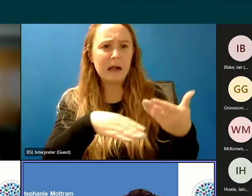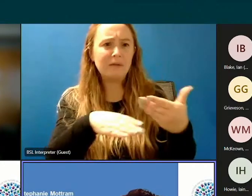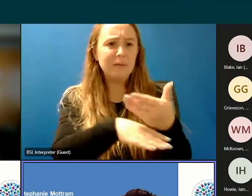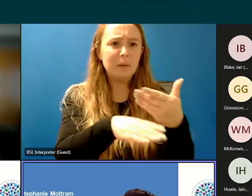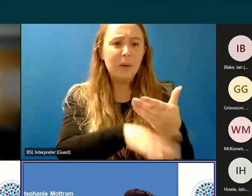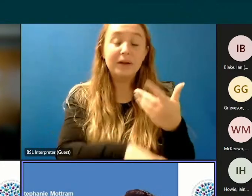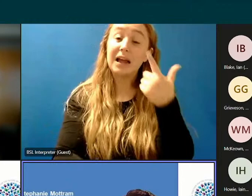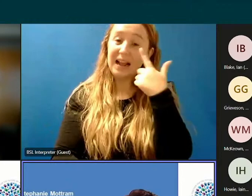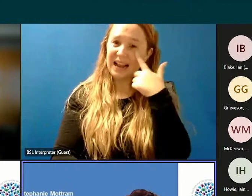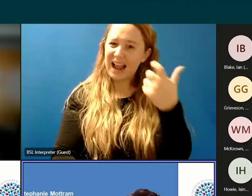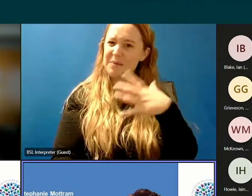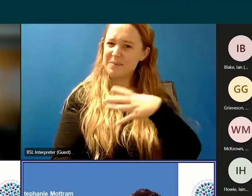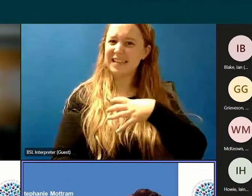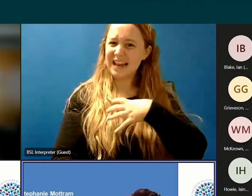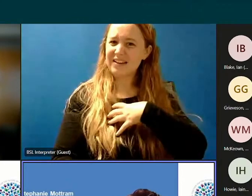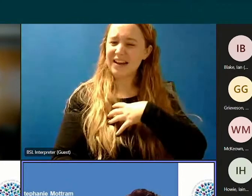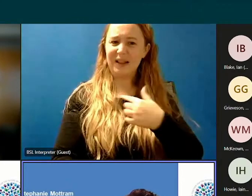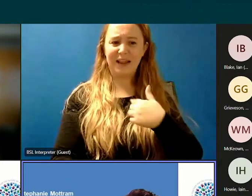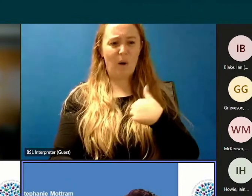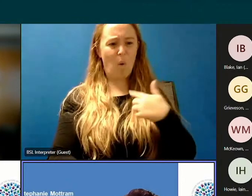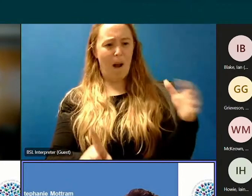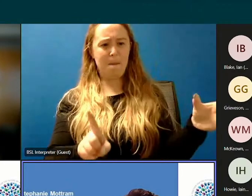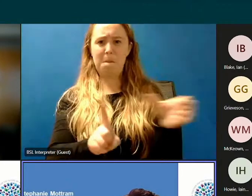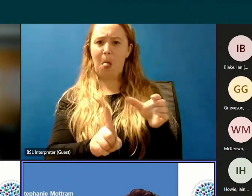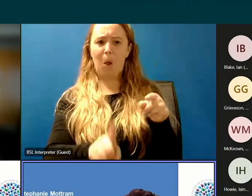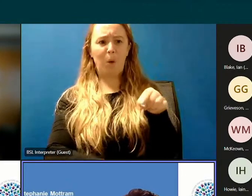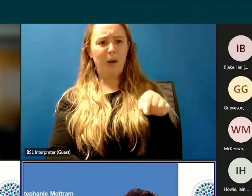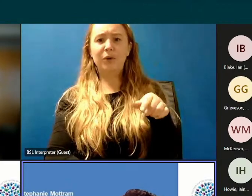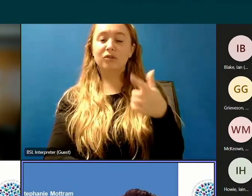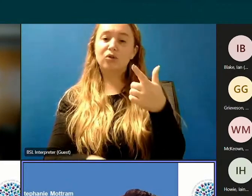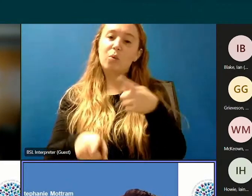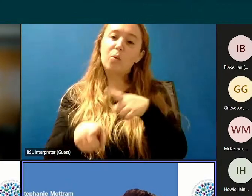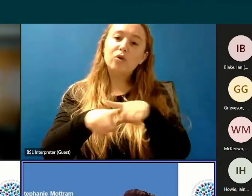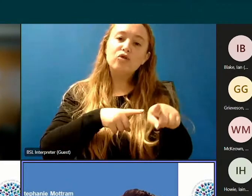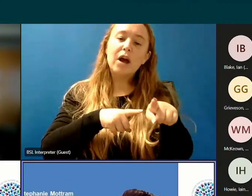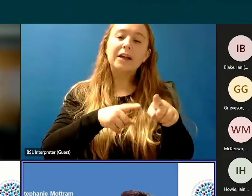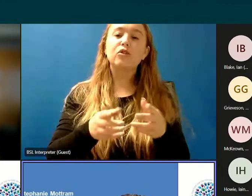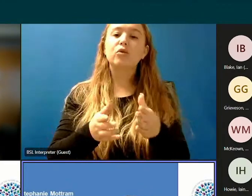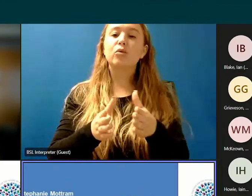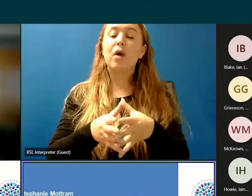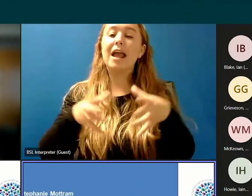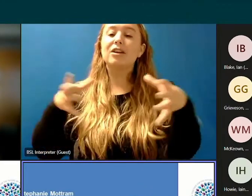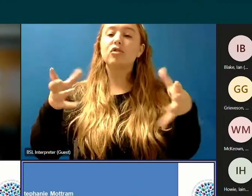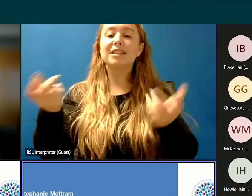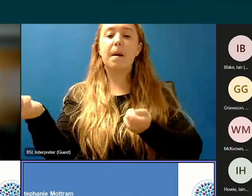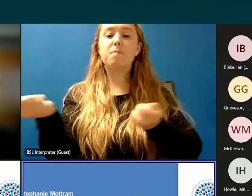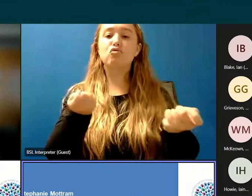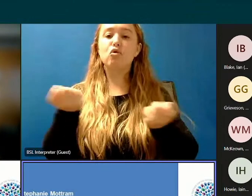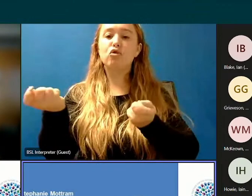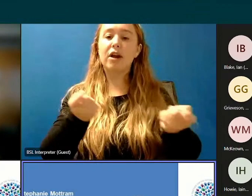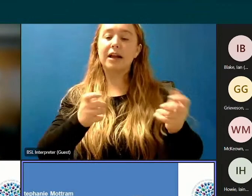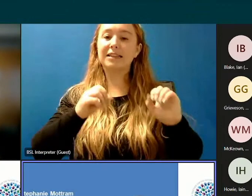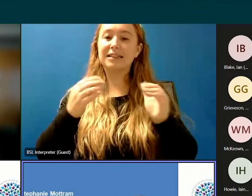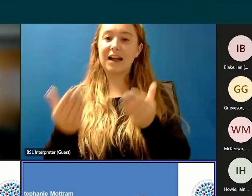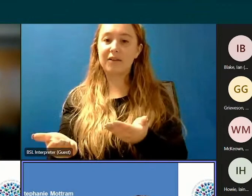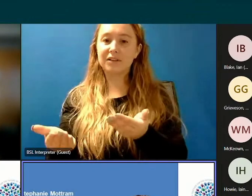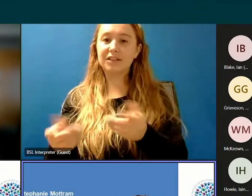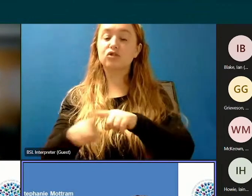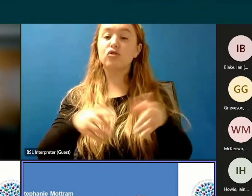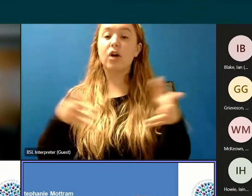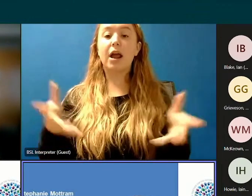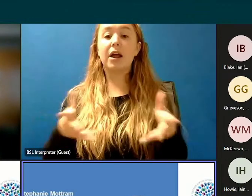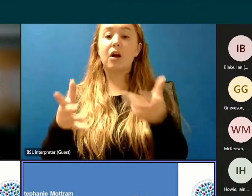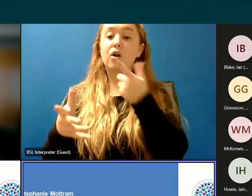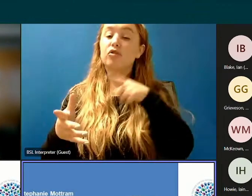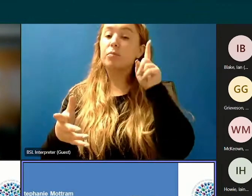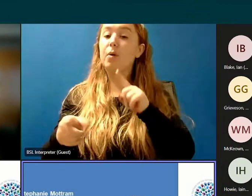employer. So we're trying to increase brokerage services for people, to encourage them to take on the route of SDS